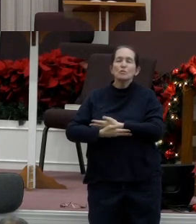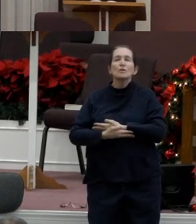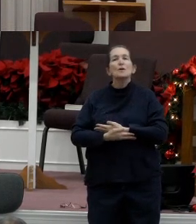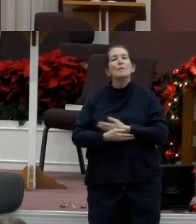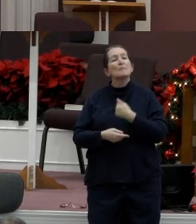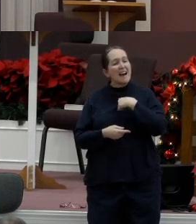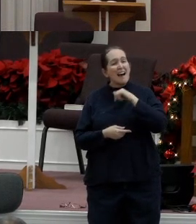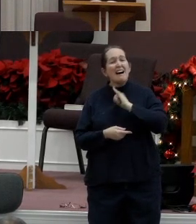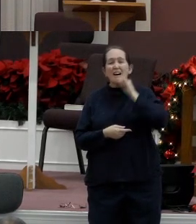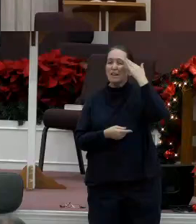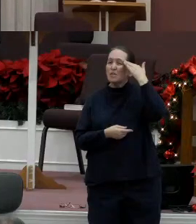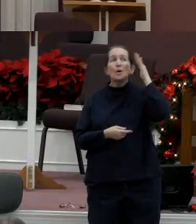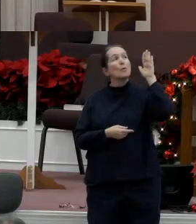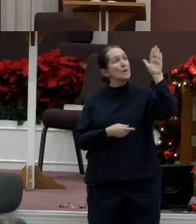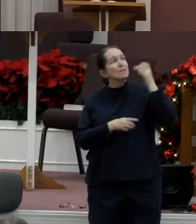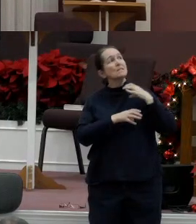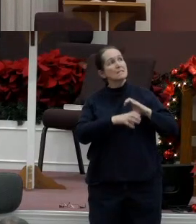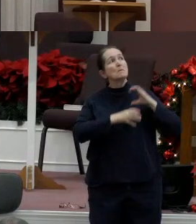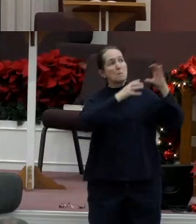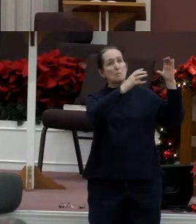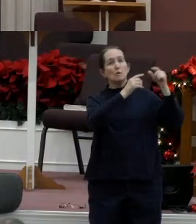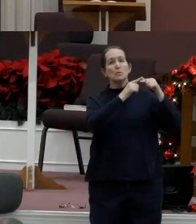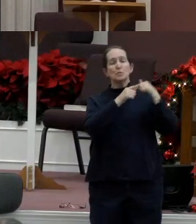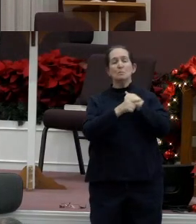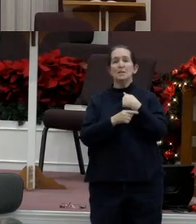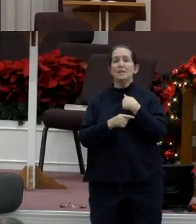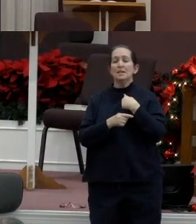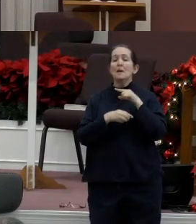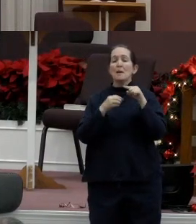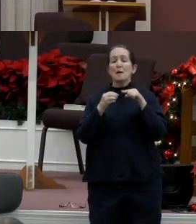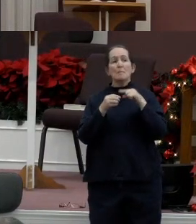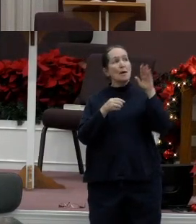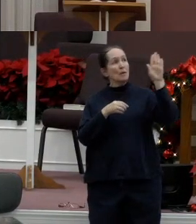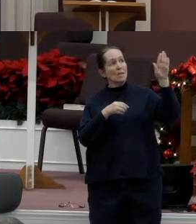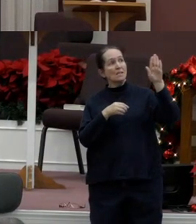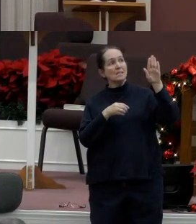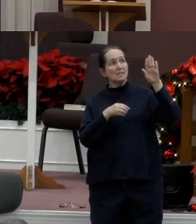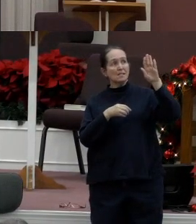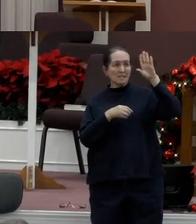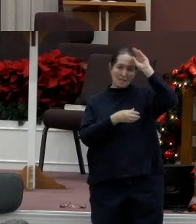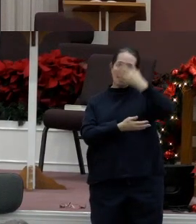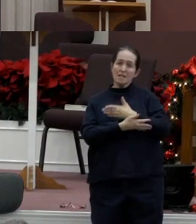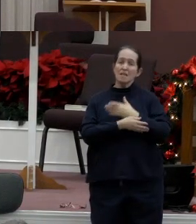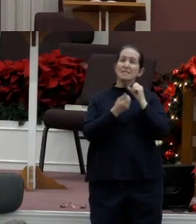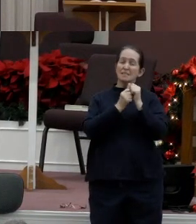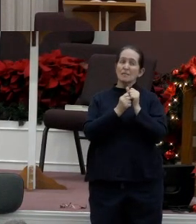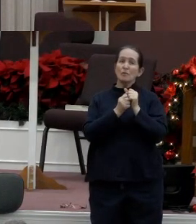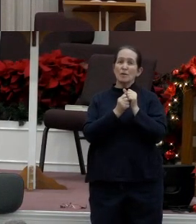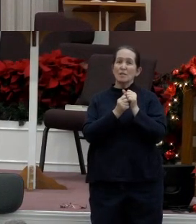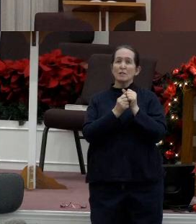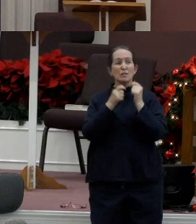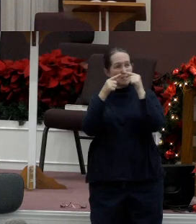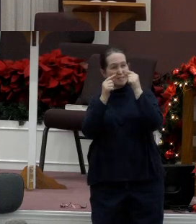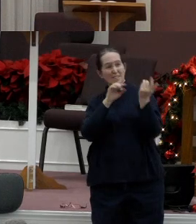I know that His commitment to me of His Son's suffering, even to death,